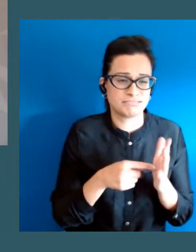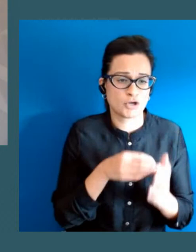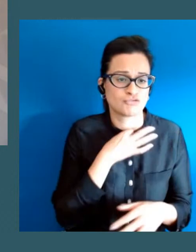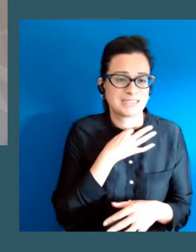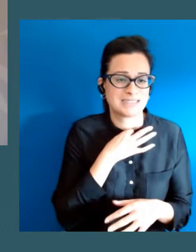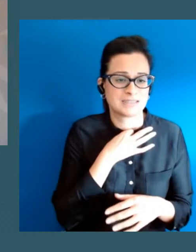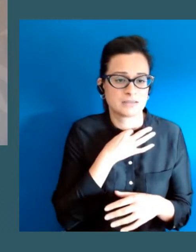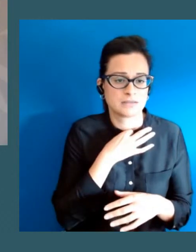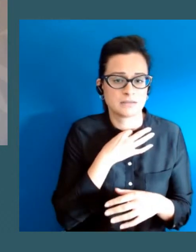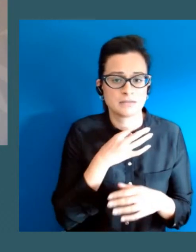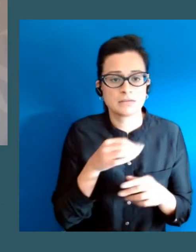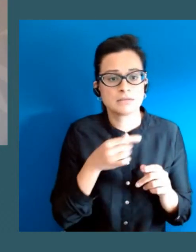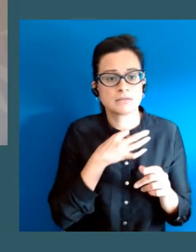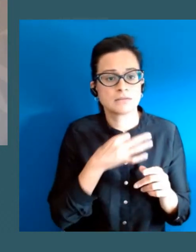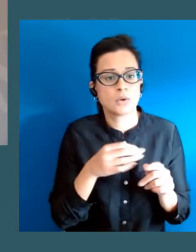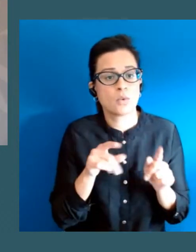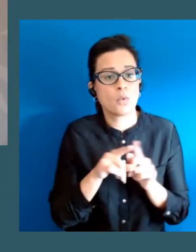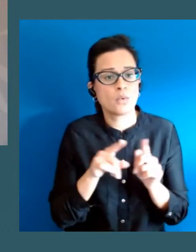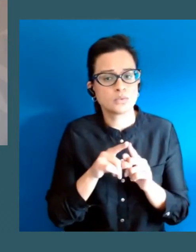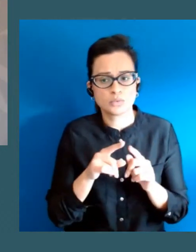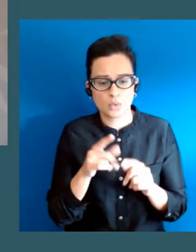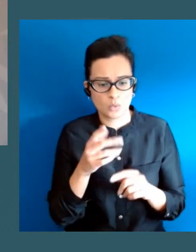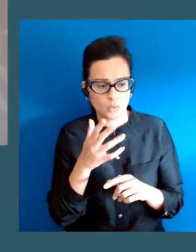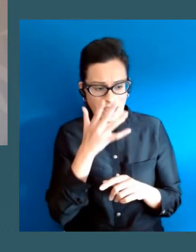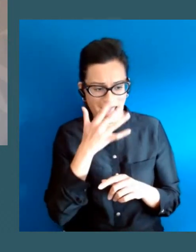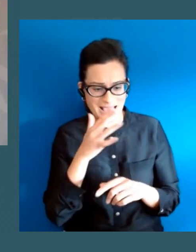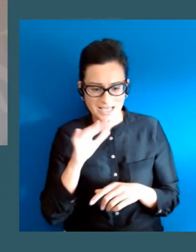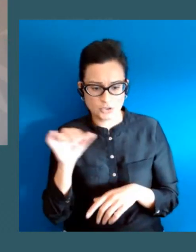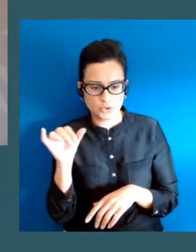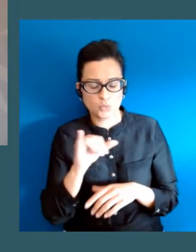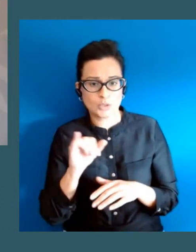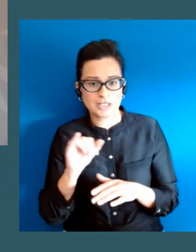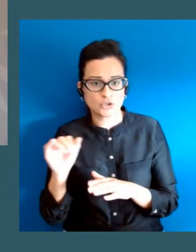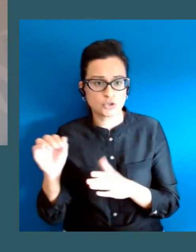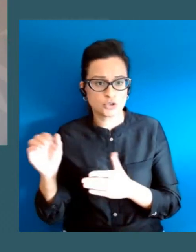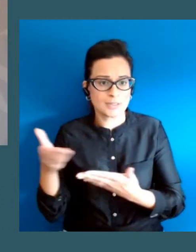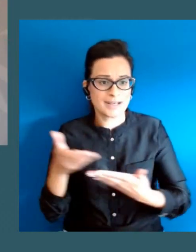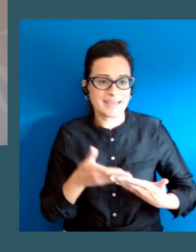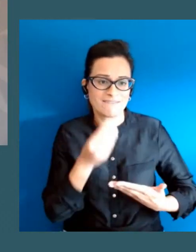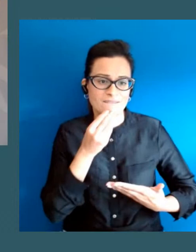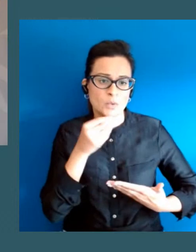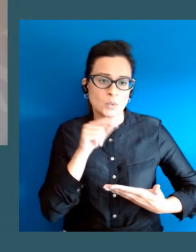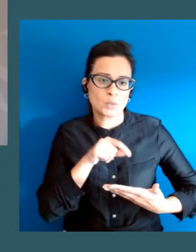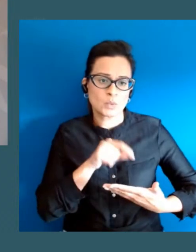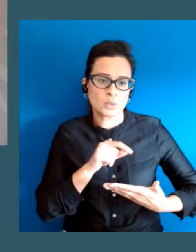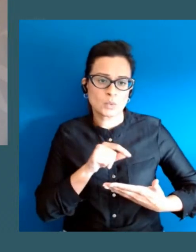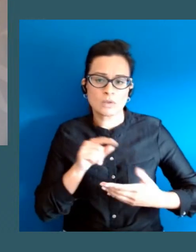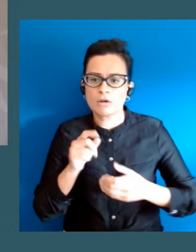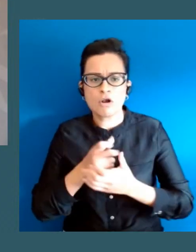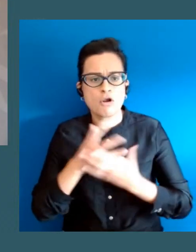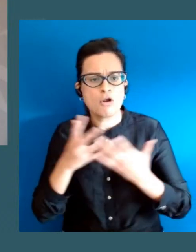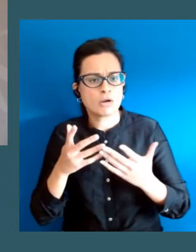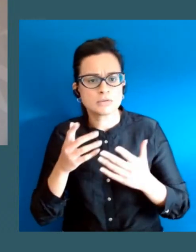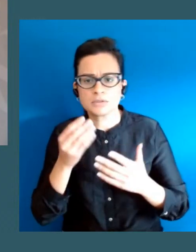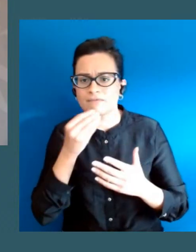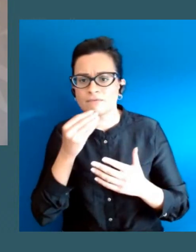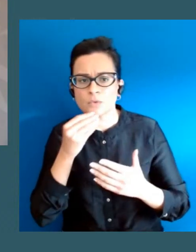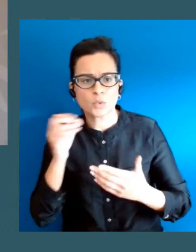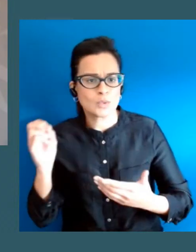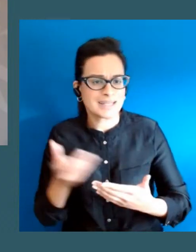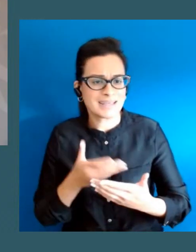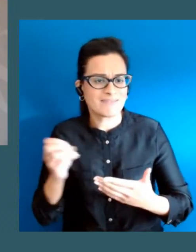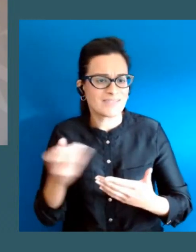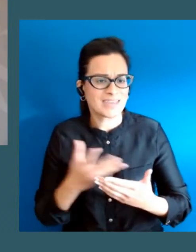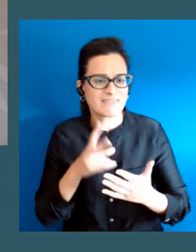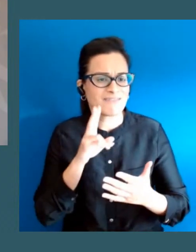of introduction, etc. But there will be a lot of foods that won't be introduced early into the vegan diets that are